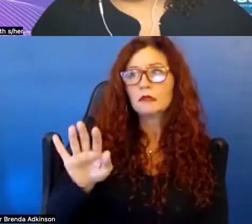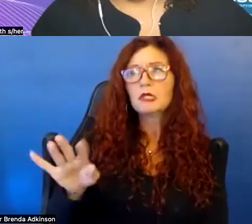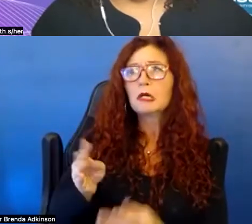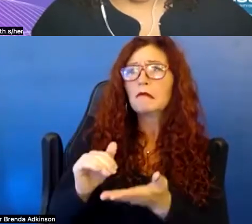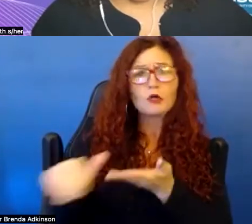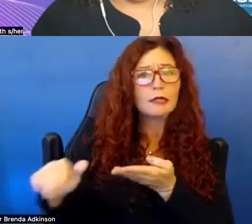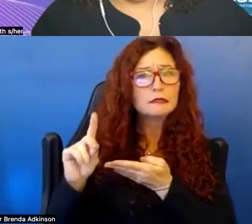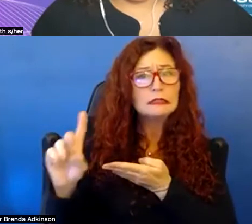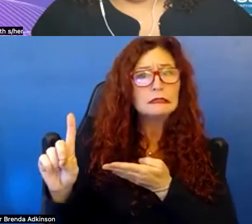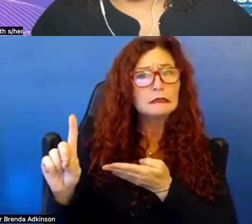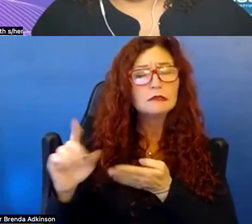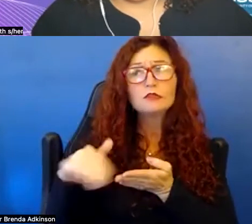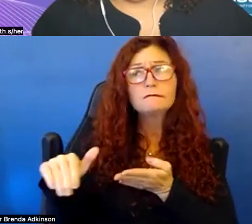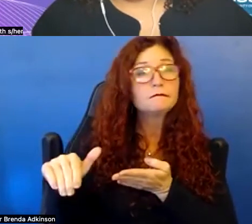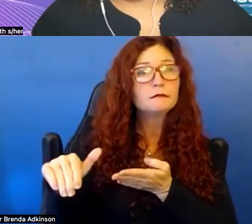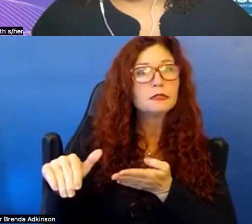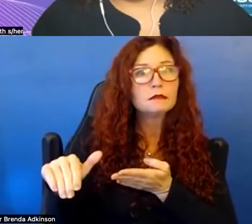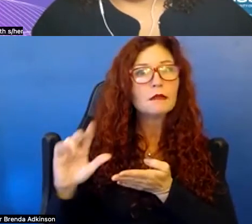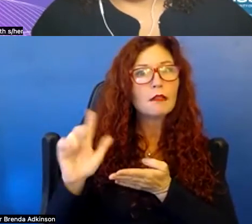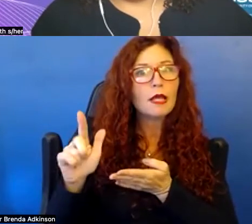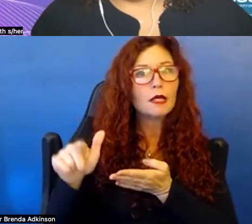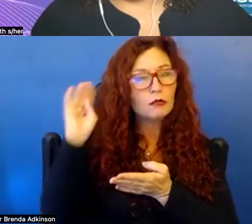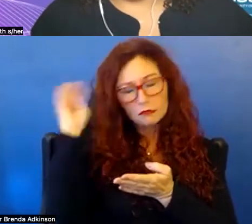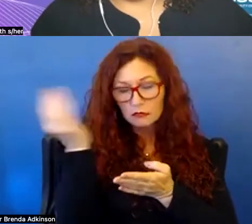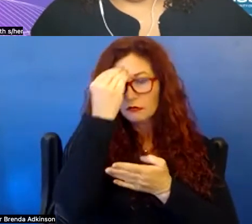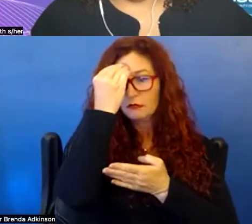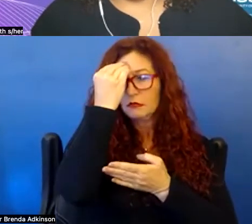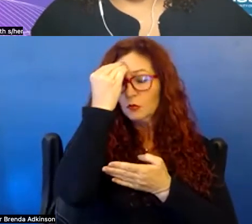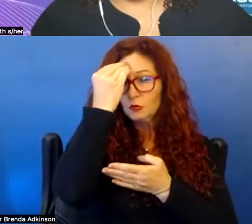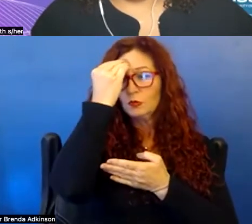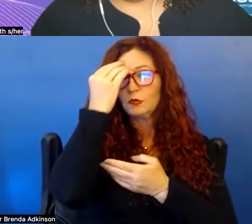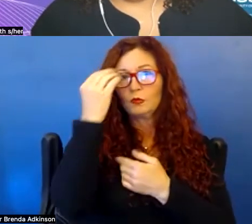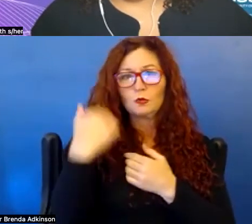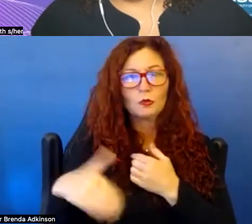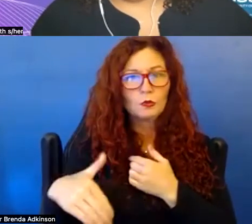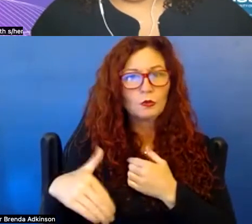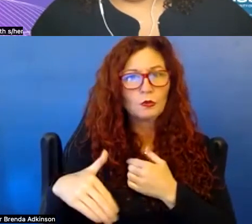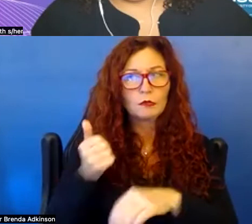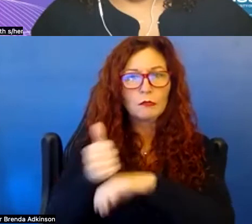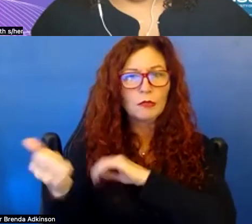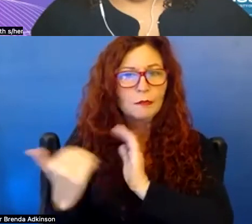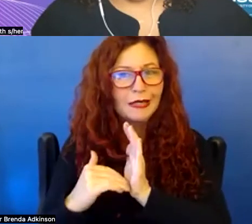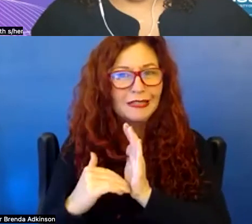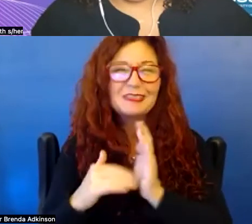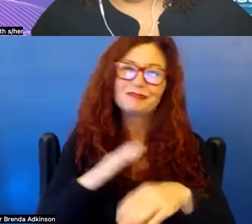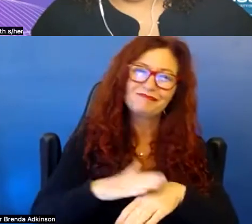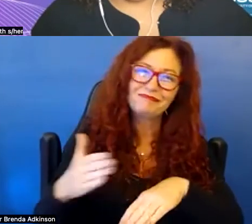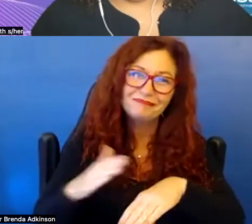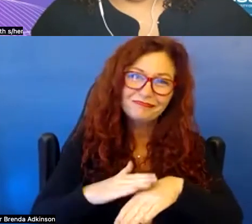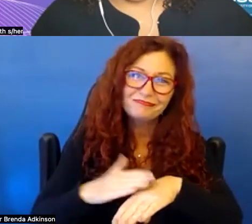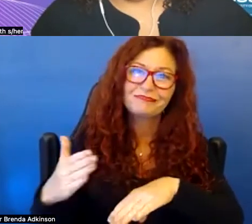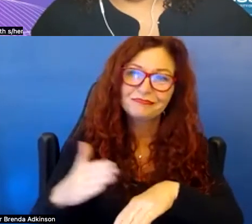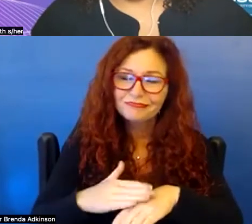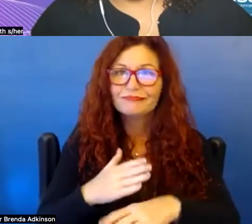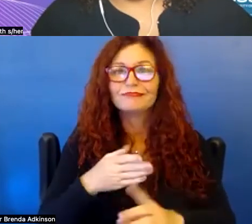you know, to see same dynamics and same what I consider wrongs, you know, that's then triggering, and you know,